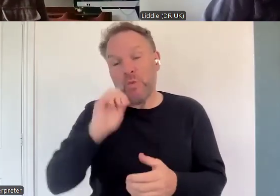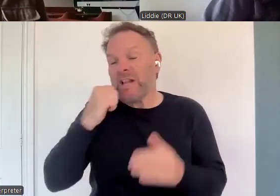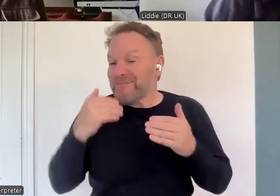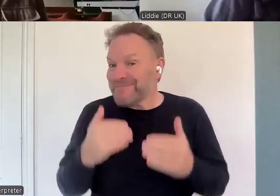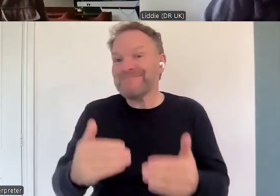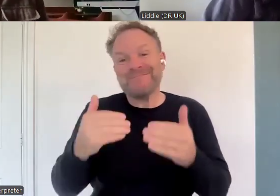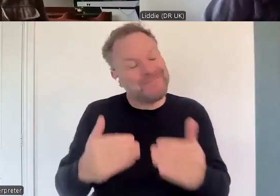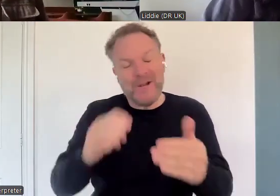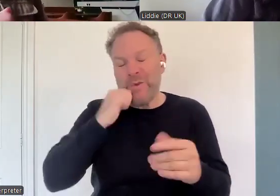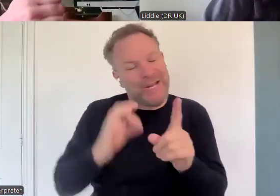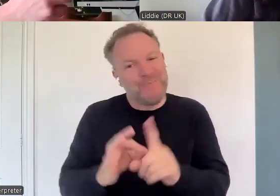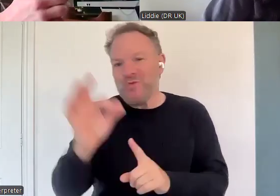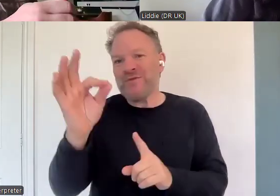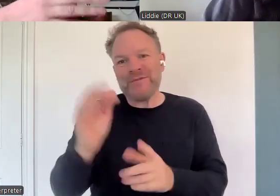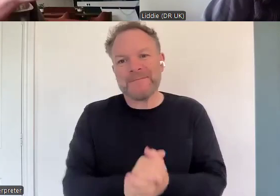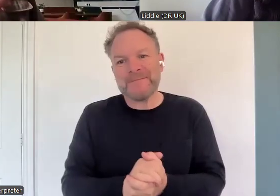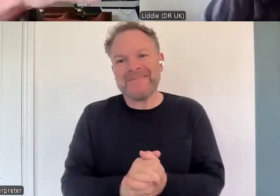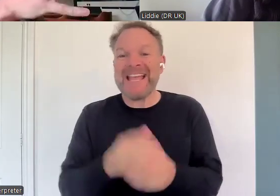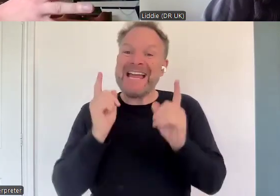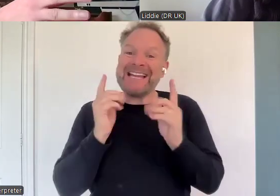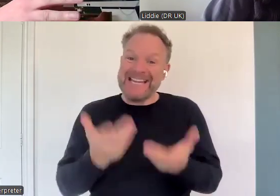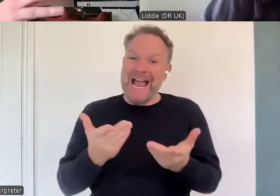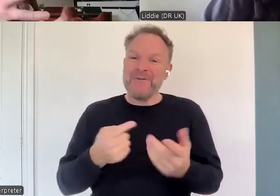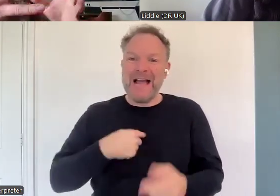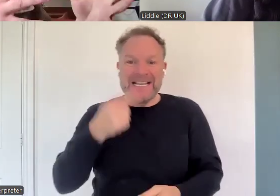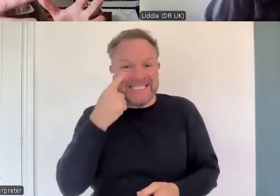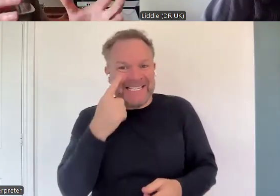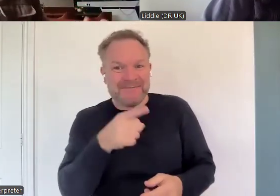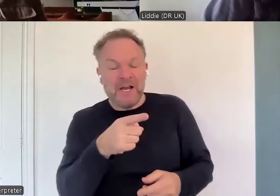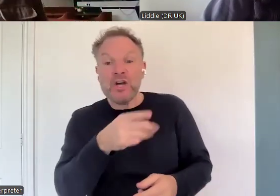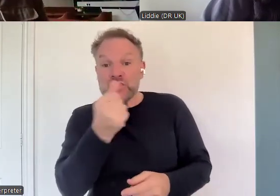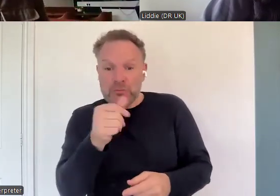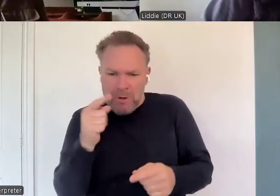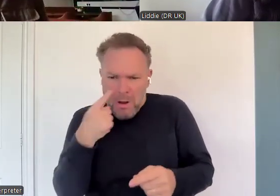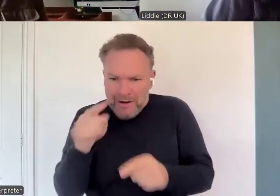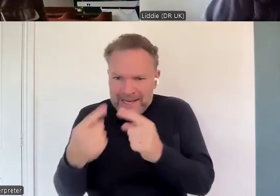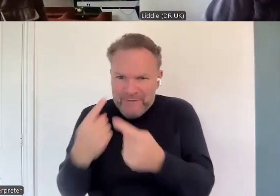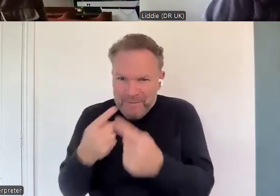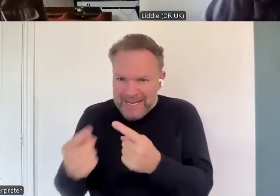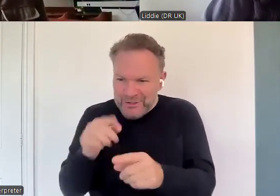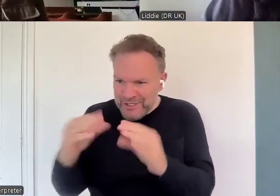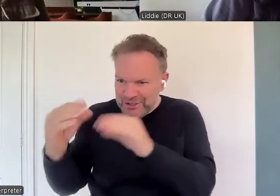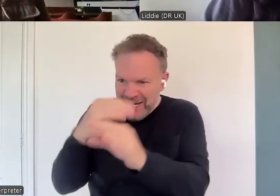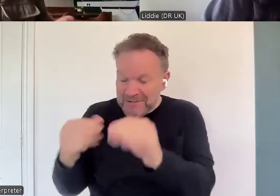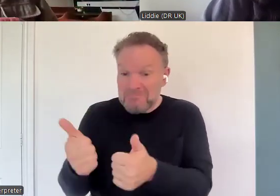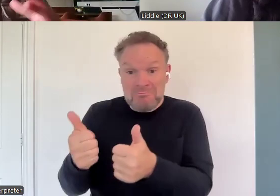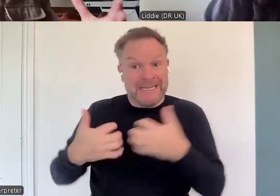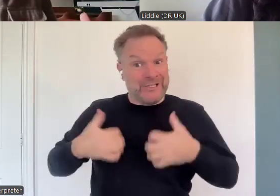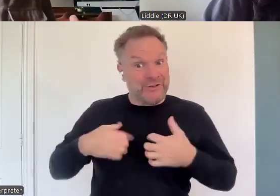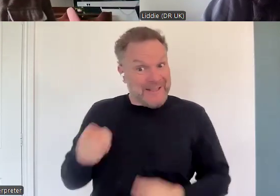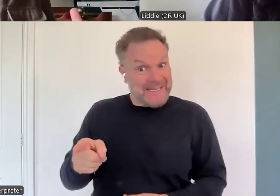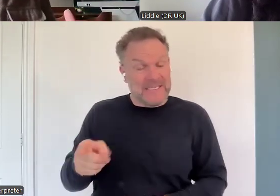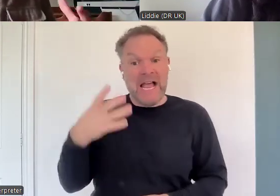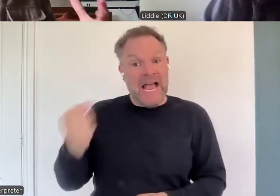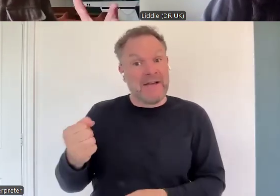keep improving. And on that note, I noticed Liddy's been sharing some really helpful things for us in the chat. There is an